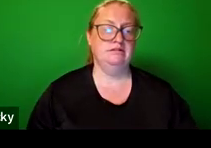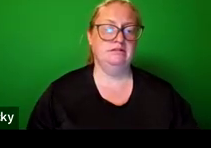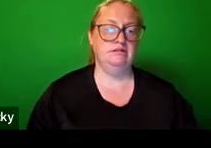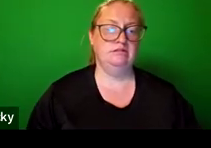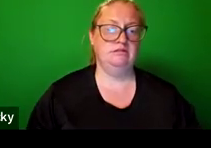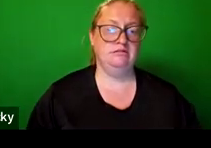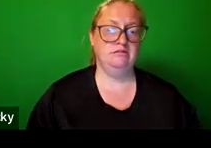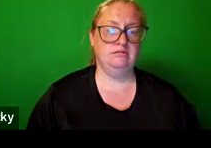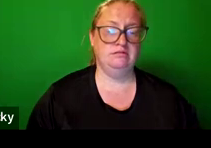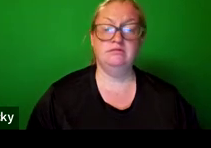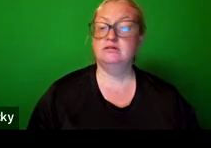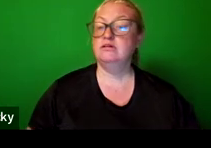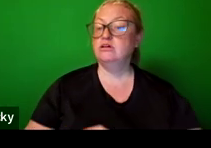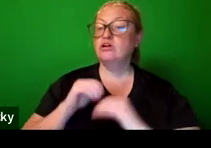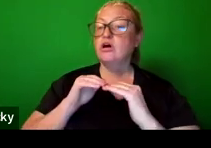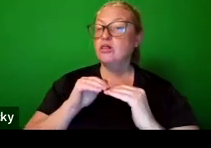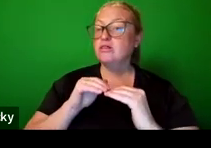Colleagues, do you have questions?